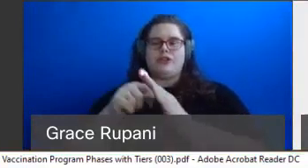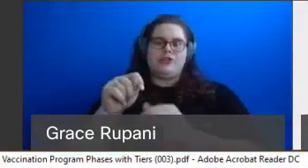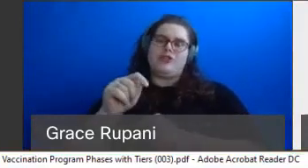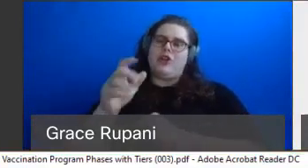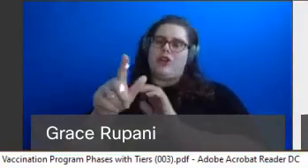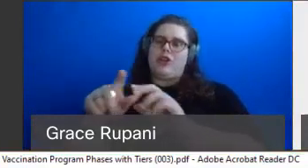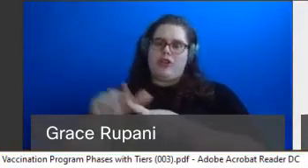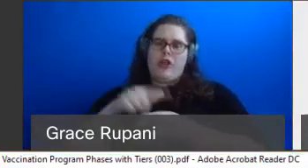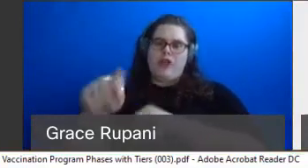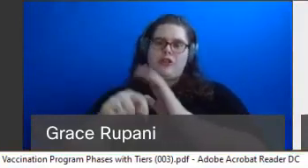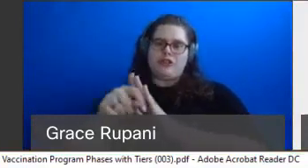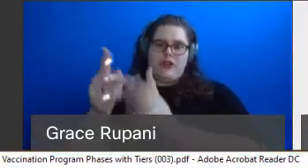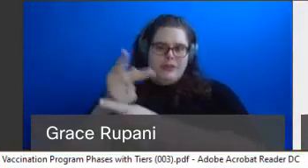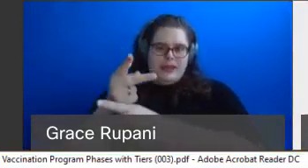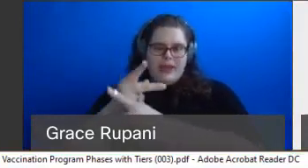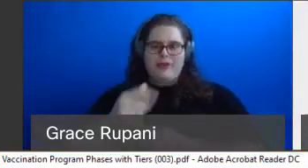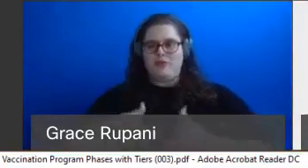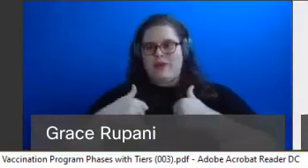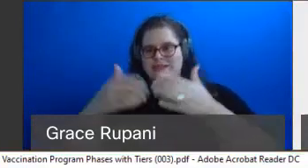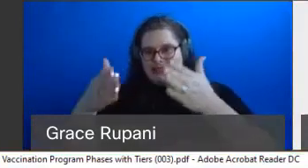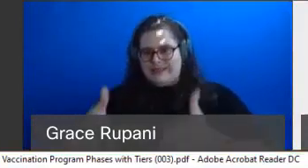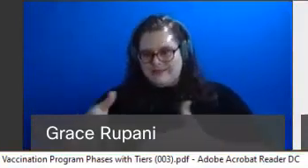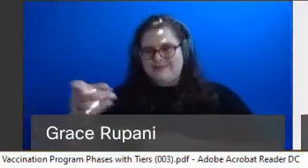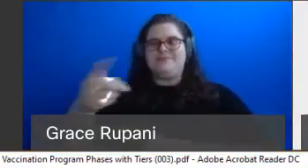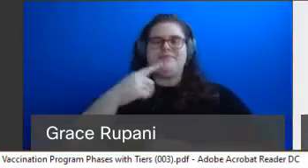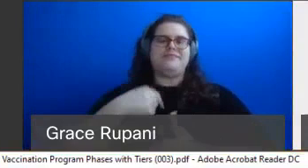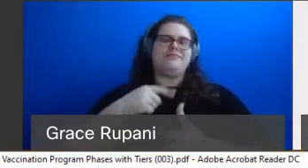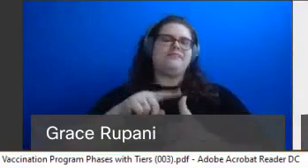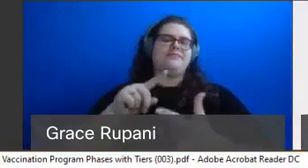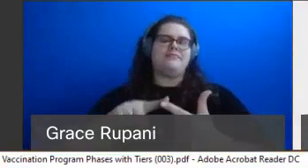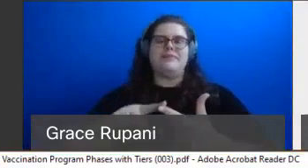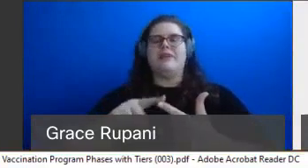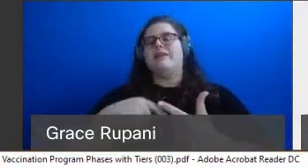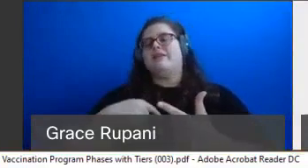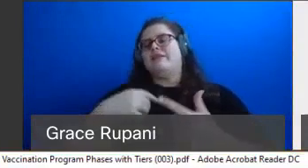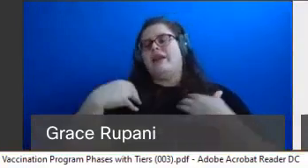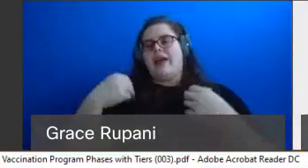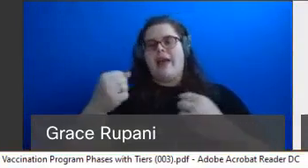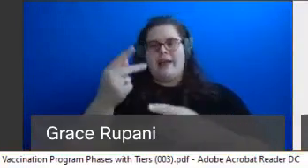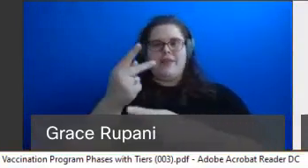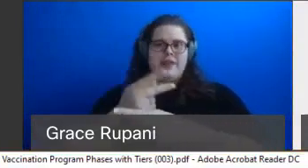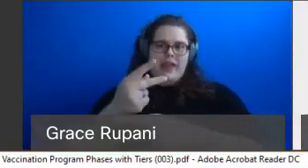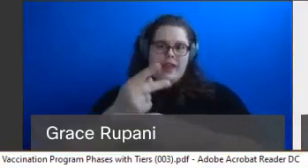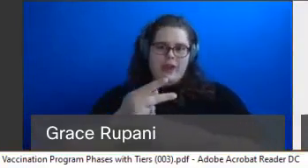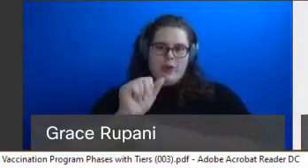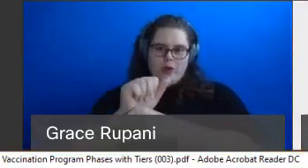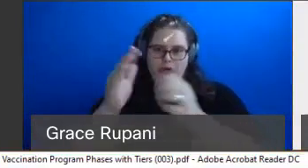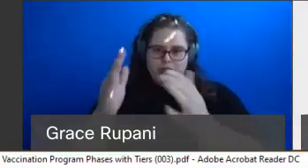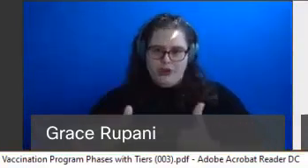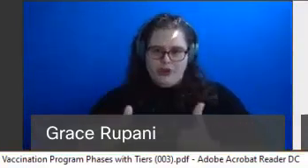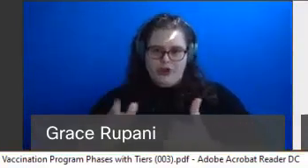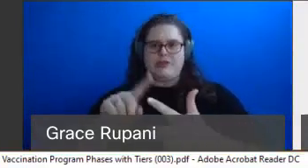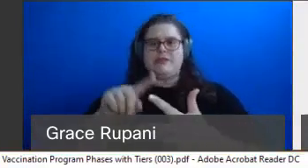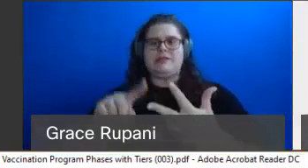frontline public health workers, fire and emergency, and healthcare personnel. And as people recall,